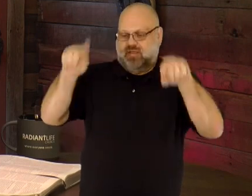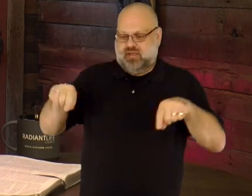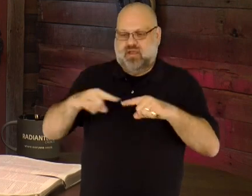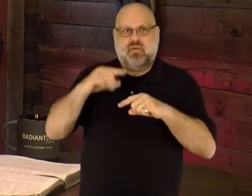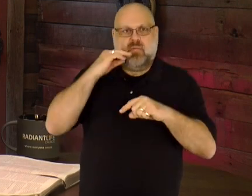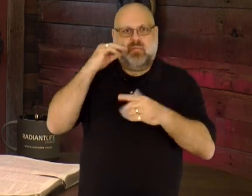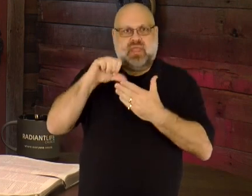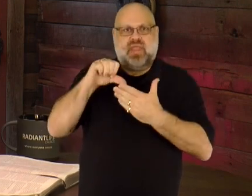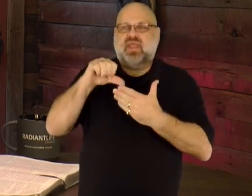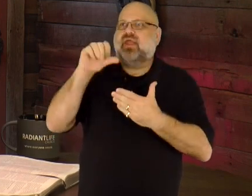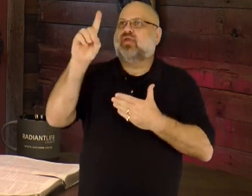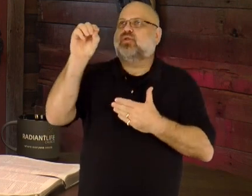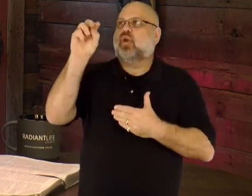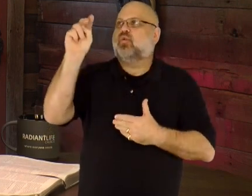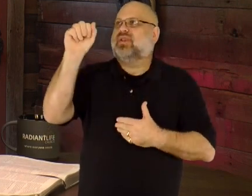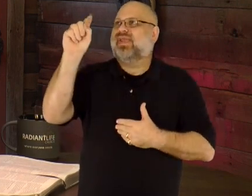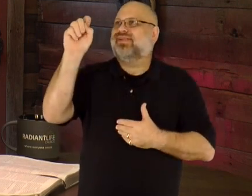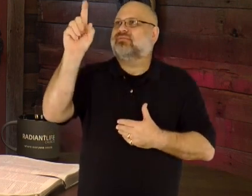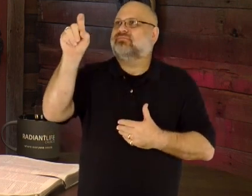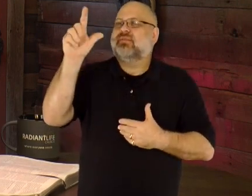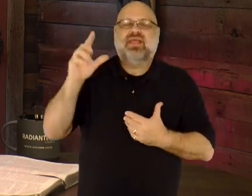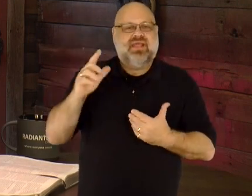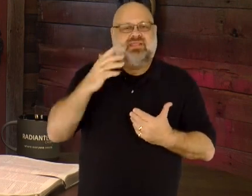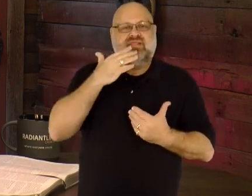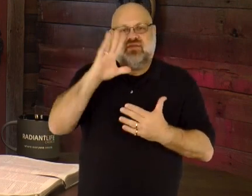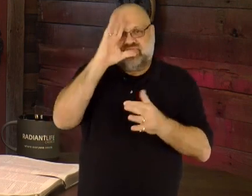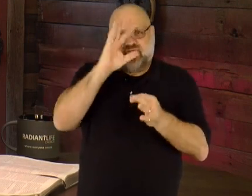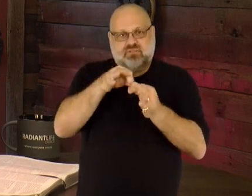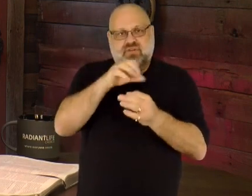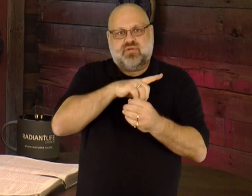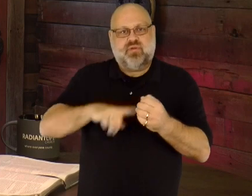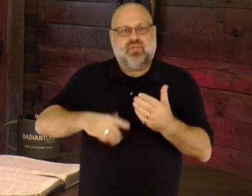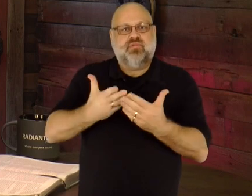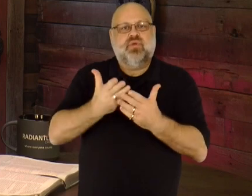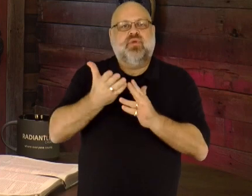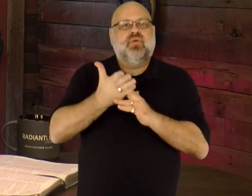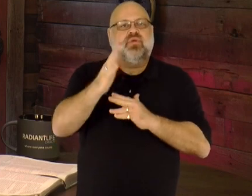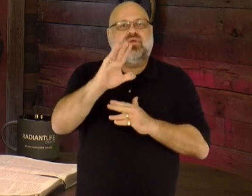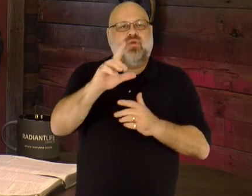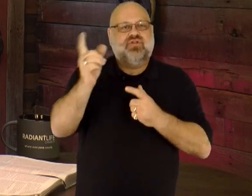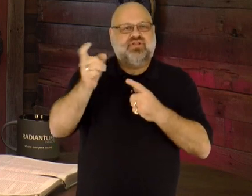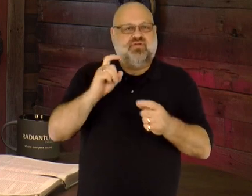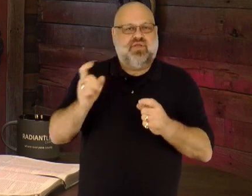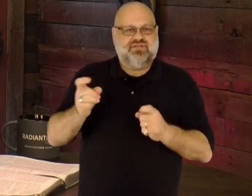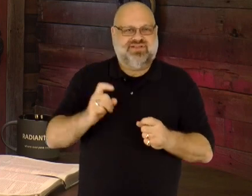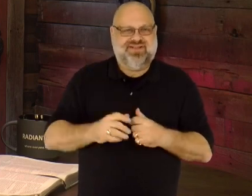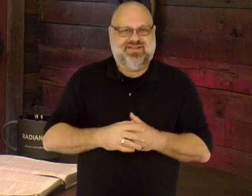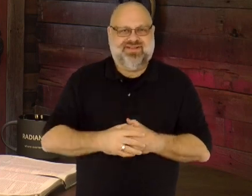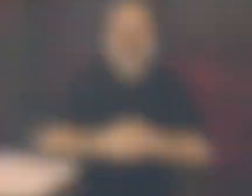radiantlifelodi.com and click the donate link at the top of the homepage. Thank you for your faithfulness to the Lord through your